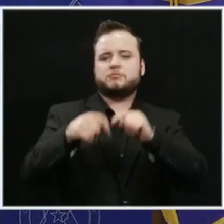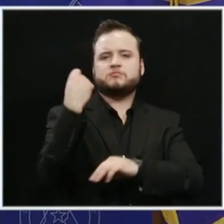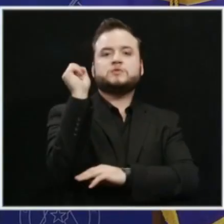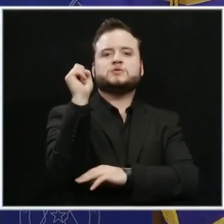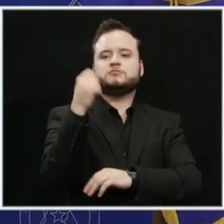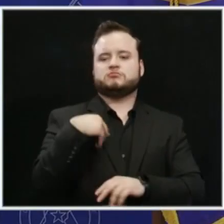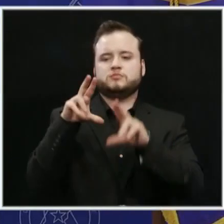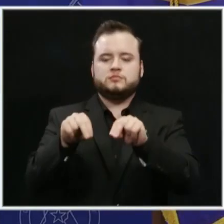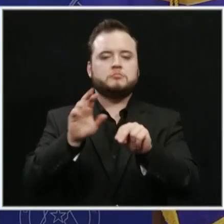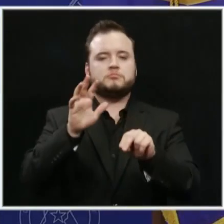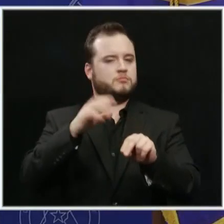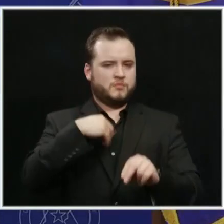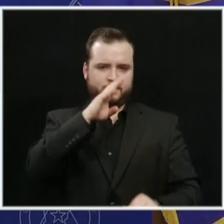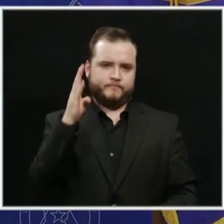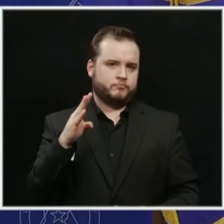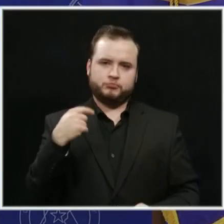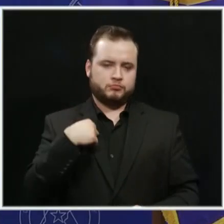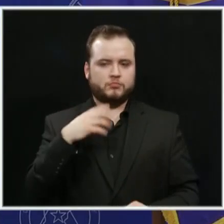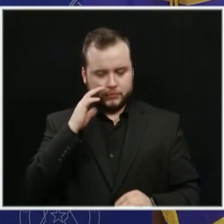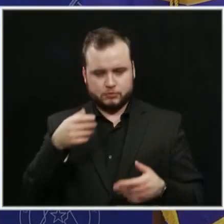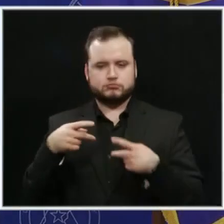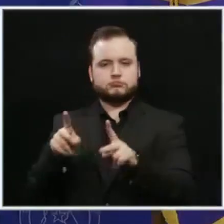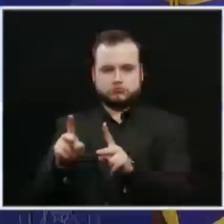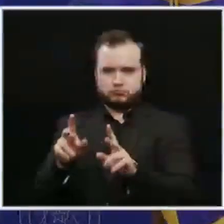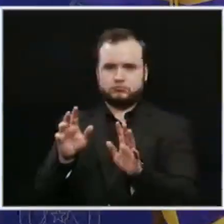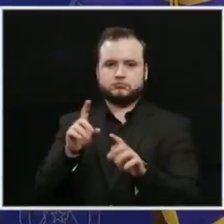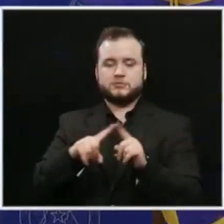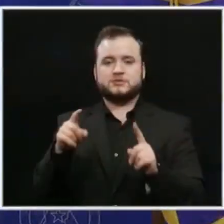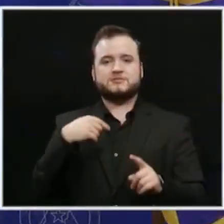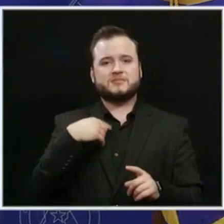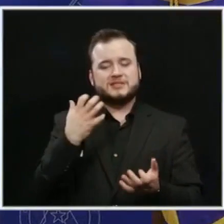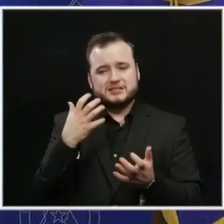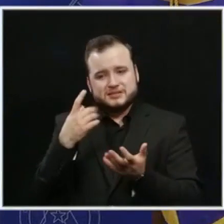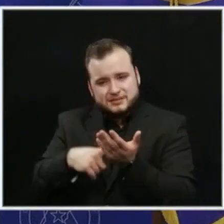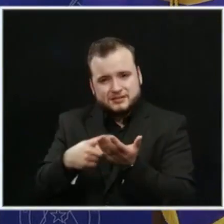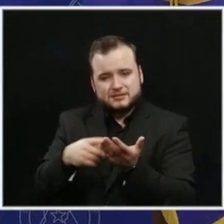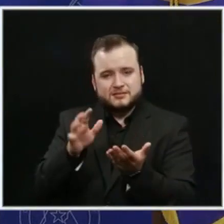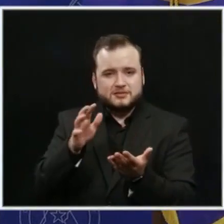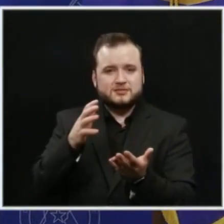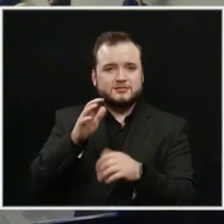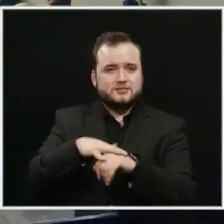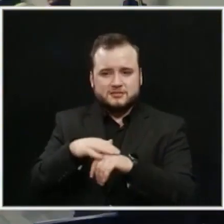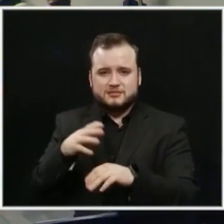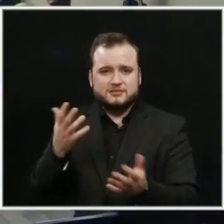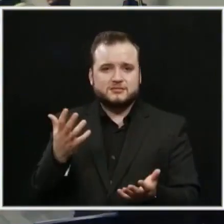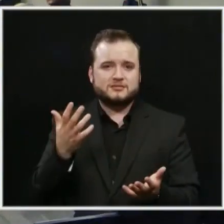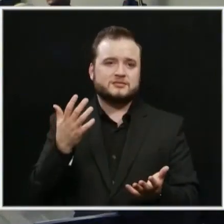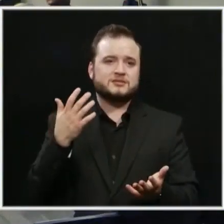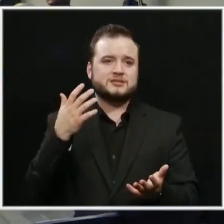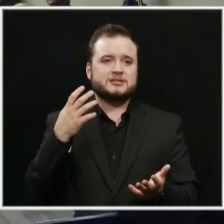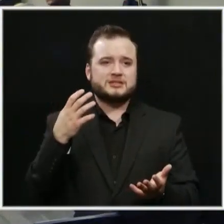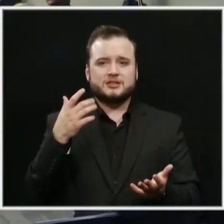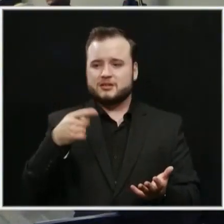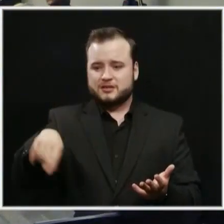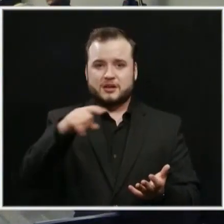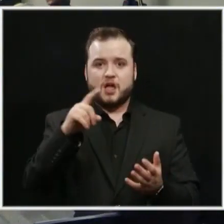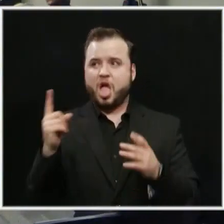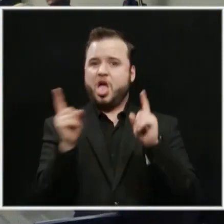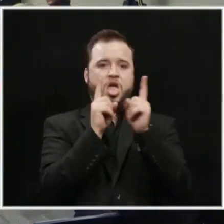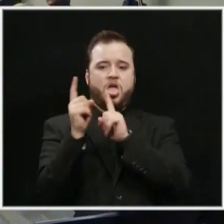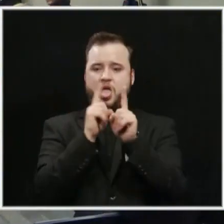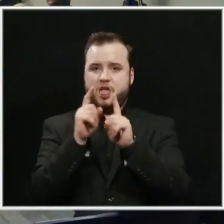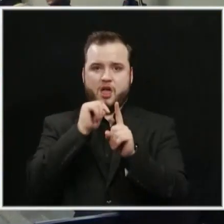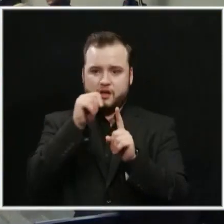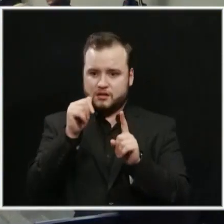advocating for really reckless behavior, that's a different thing. Governor, the president yesterday addressed the issue